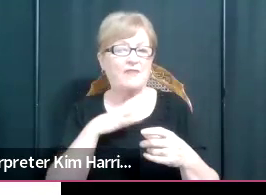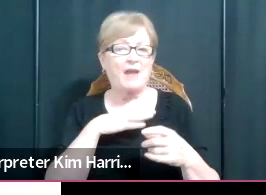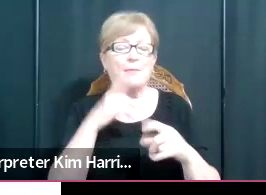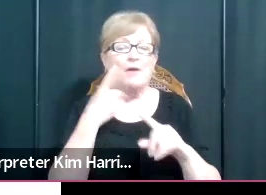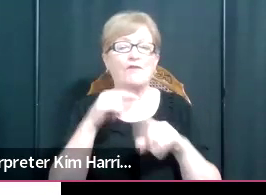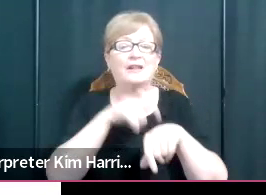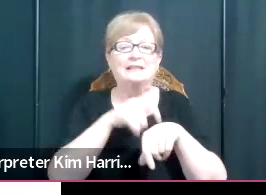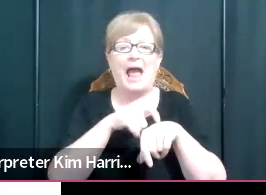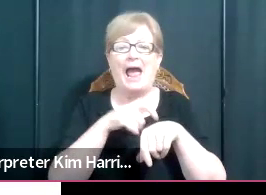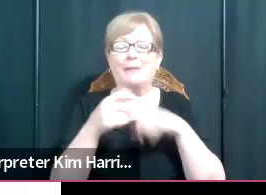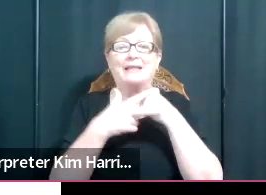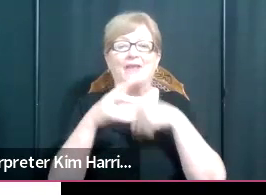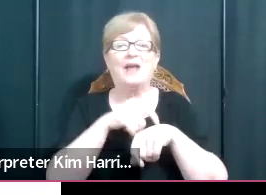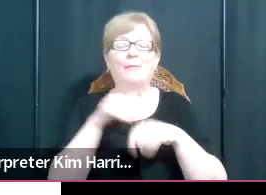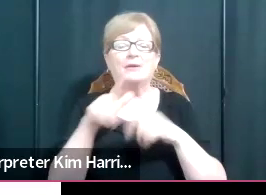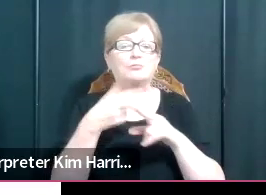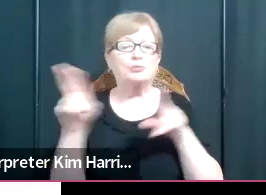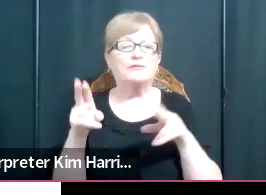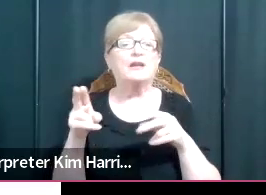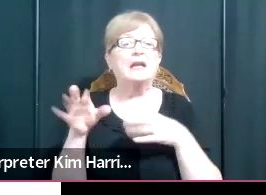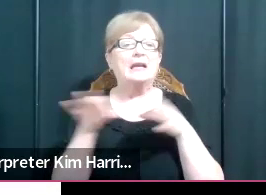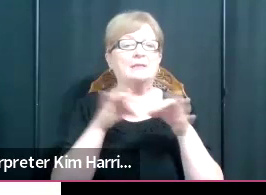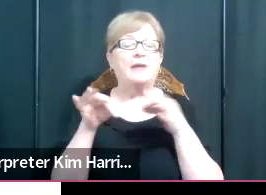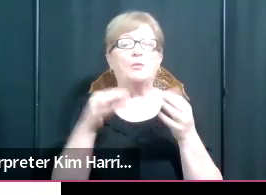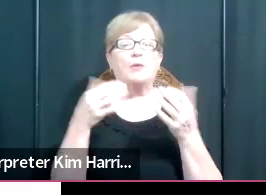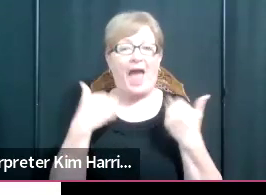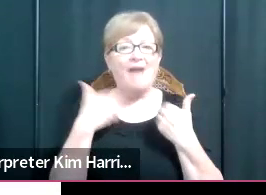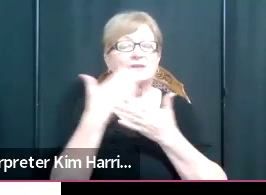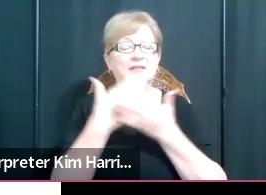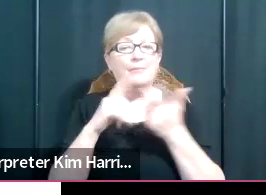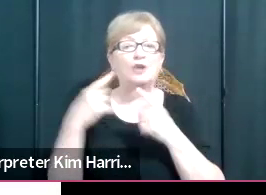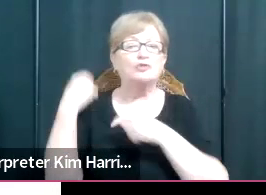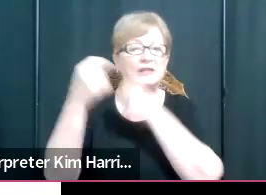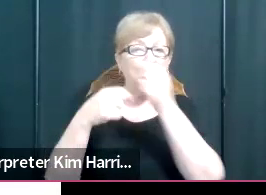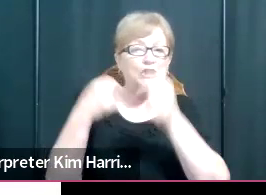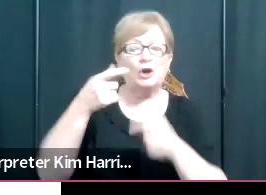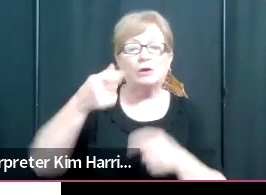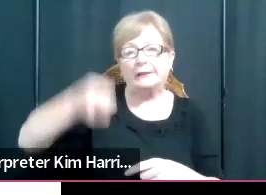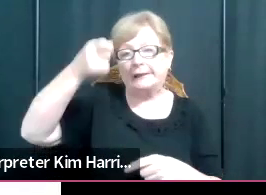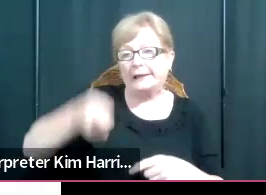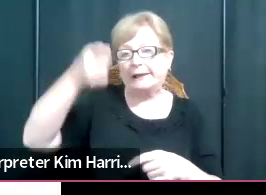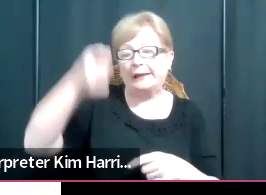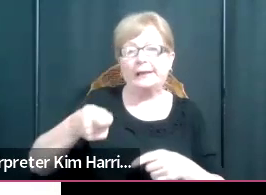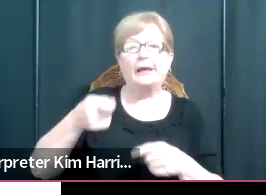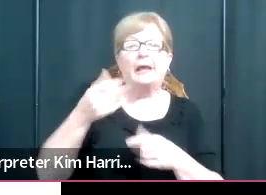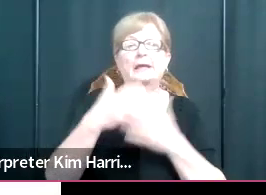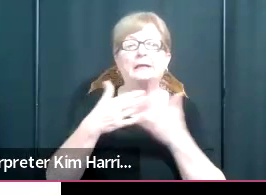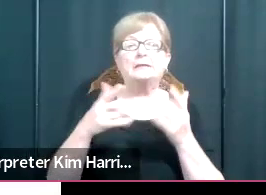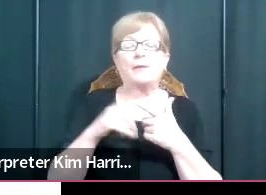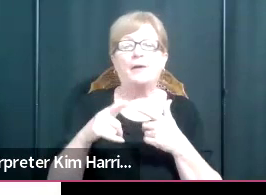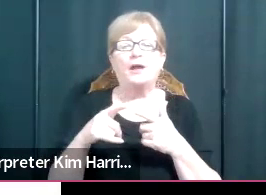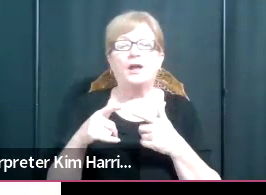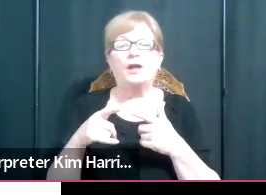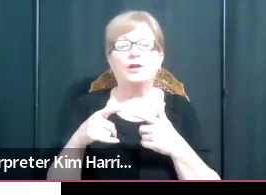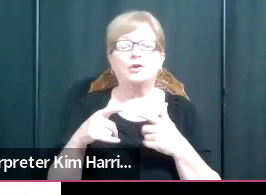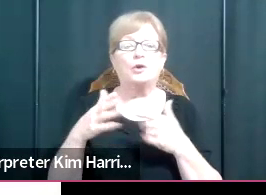I'll try to be brief and just talk about how we have some that are the traditional click down, some are proximity, so you kind of have to hover above or near